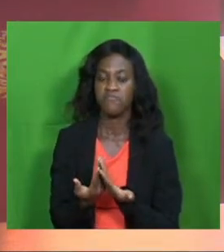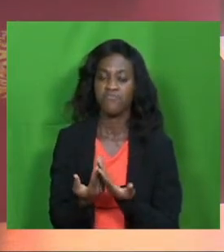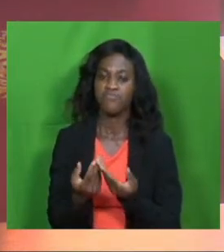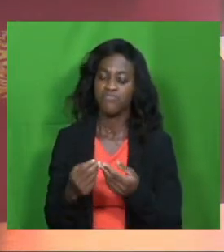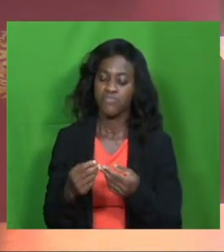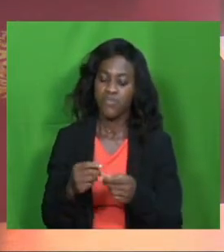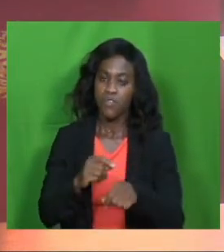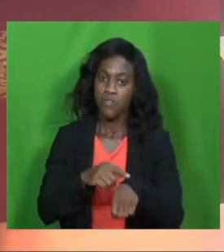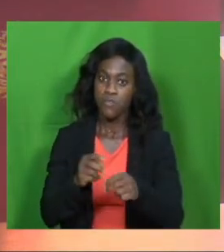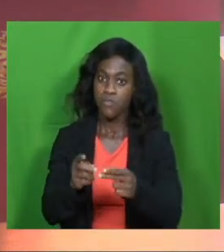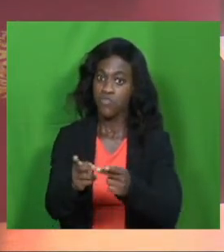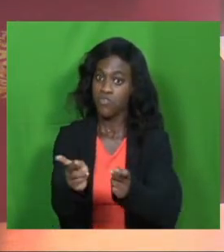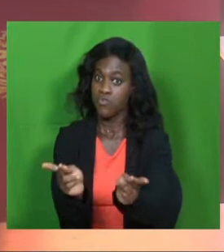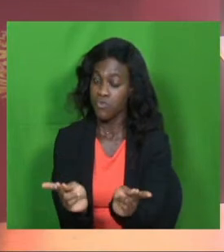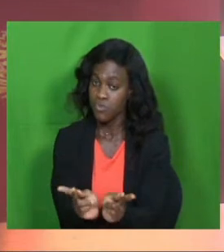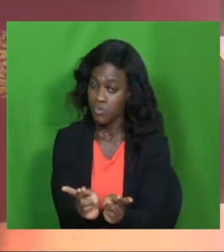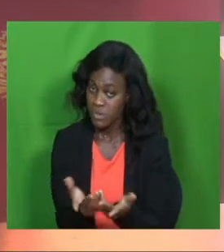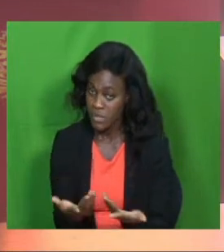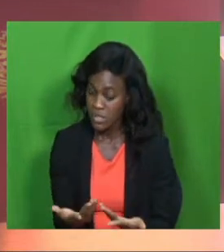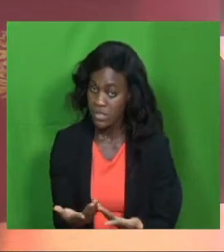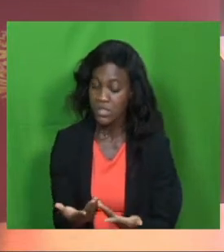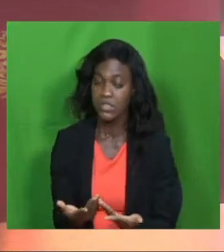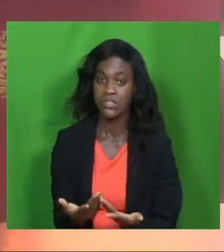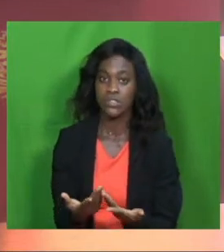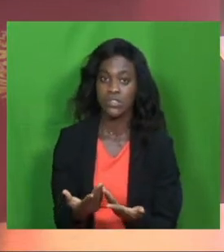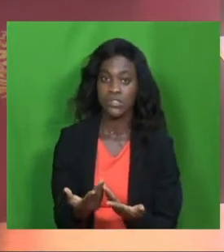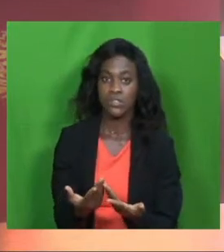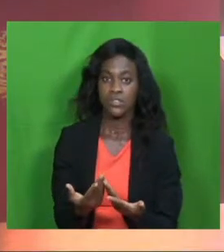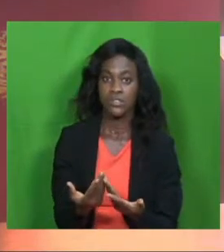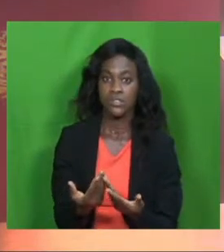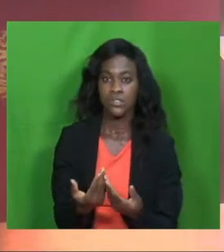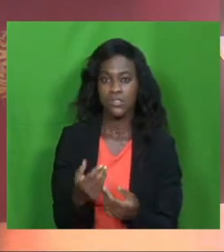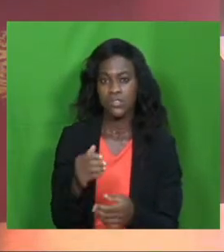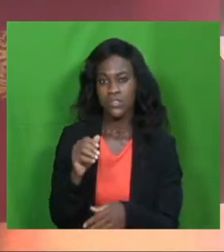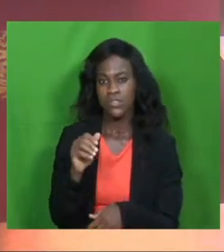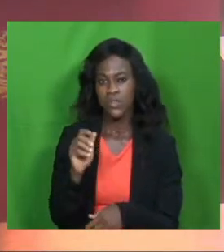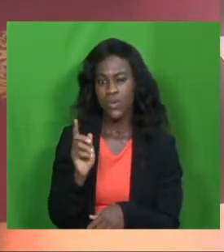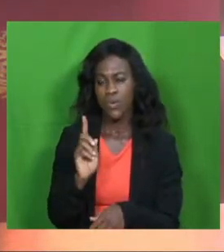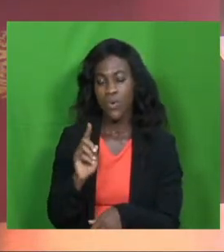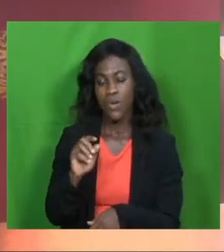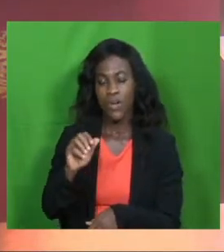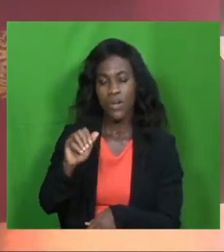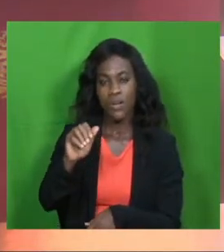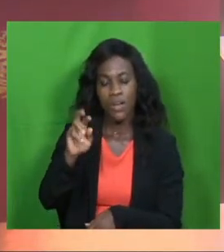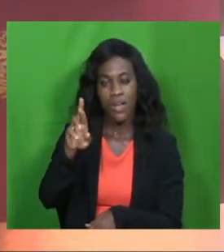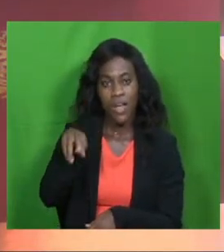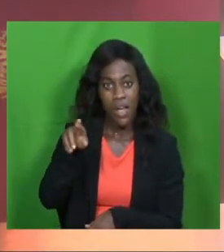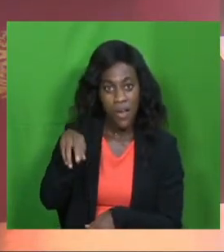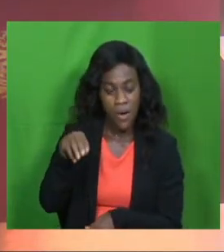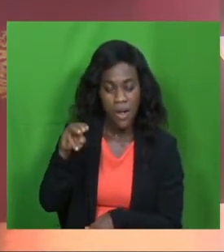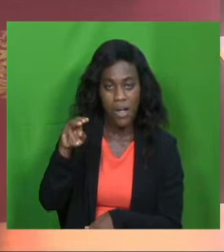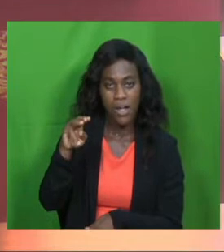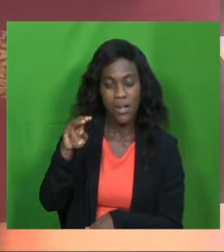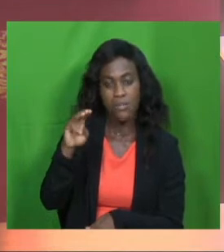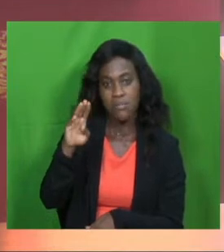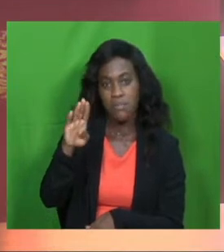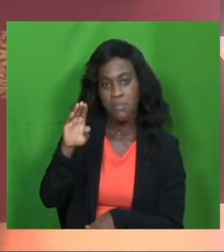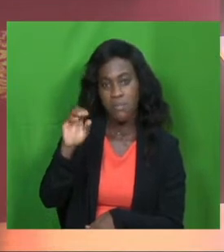facilities at Tuba in the Botima English Amanfrom in the Greater Accra region, and